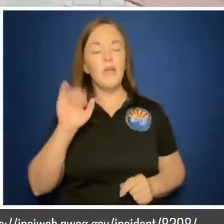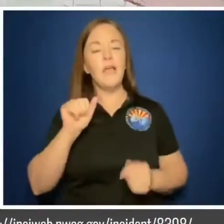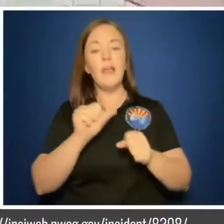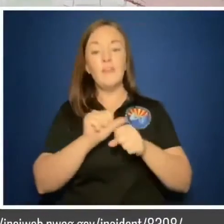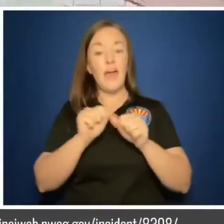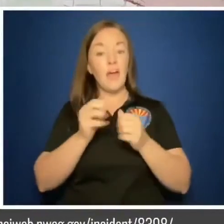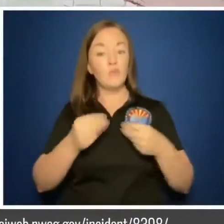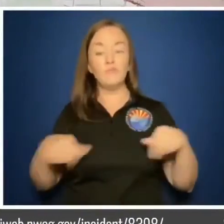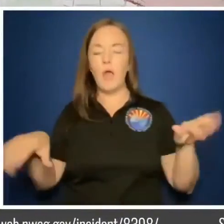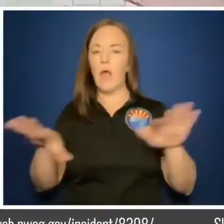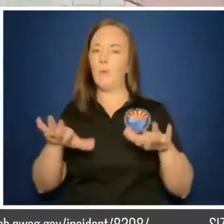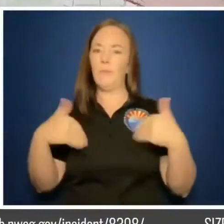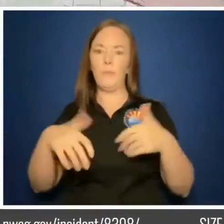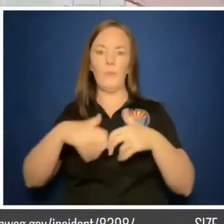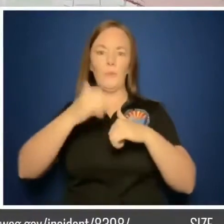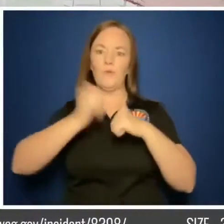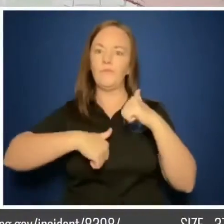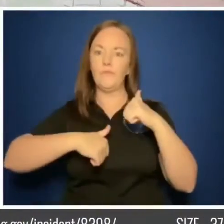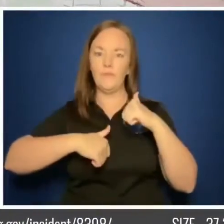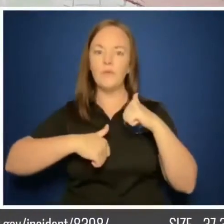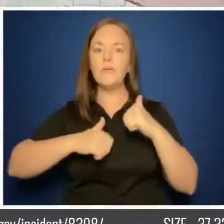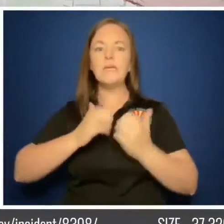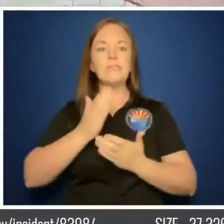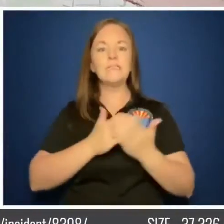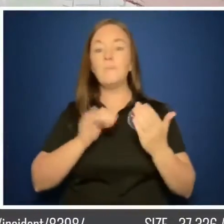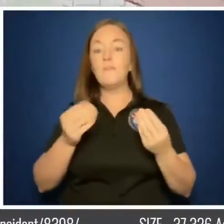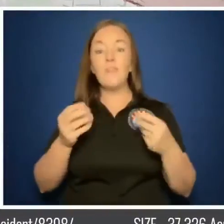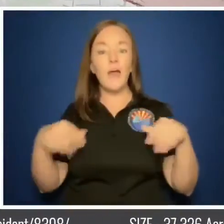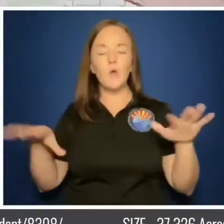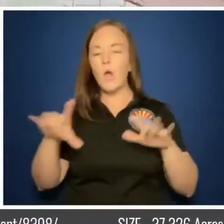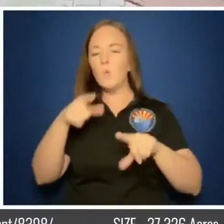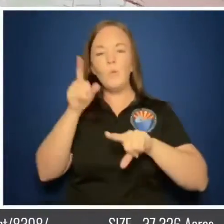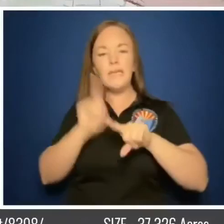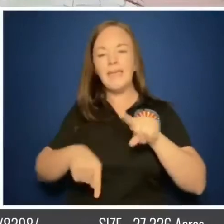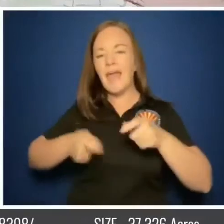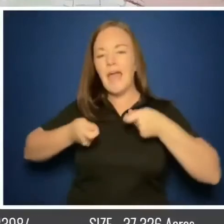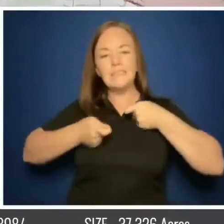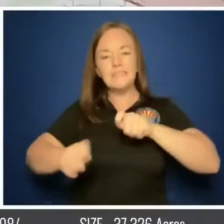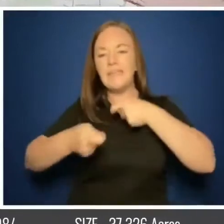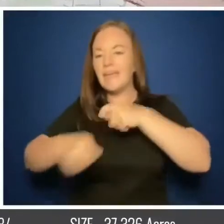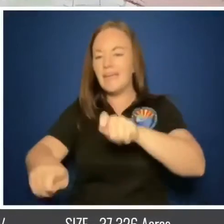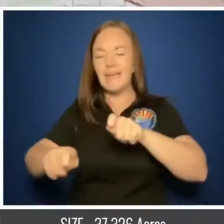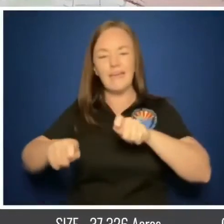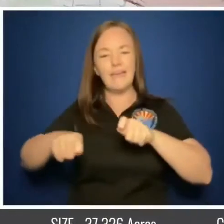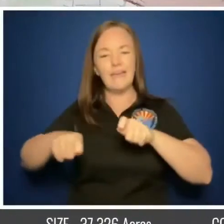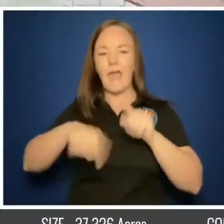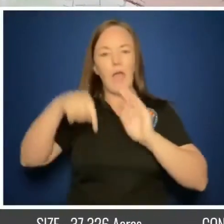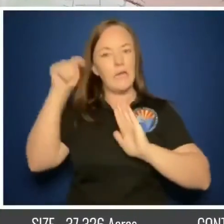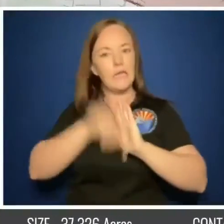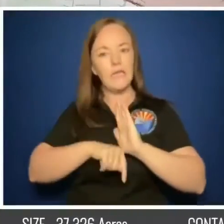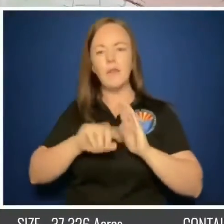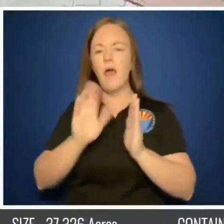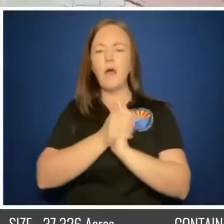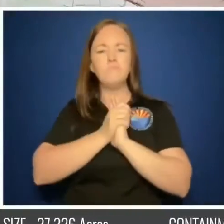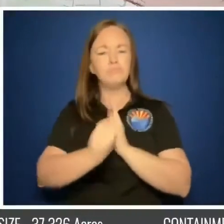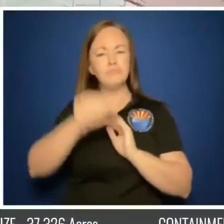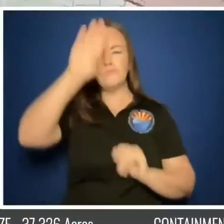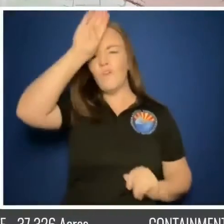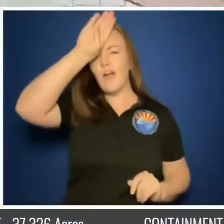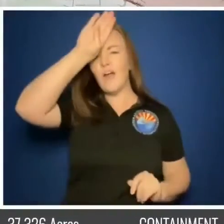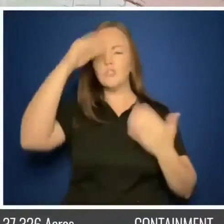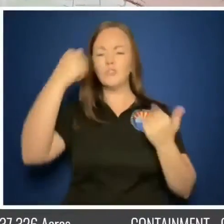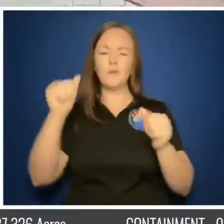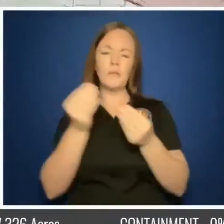unforgiving. Some of this ground is impenetrable, very challenging ground. We have some of the most talented firefighters out here trying to extinguish this fire for